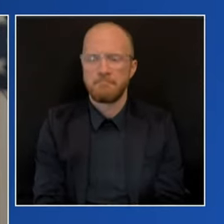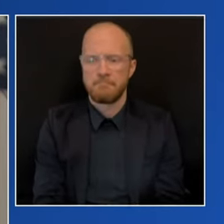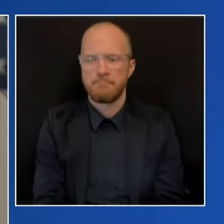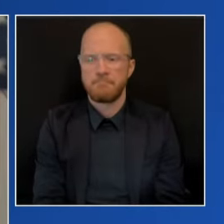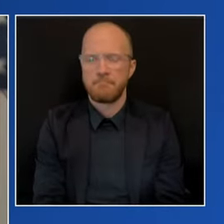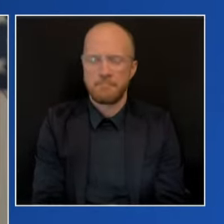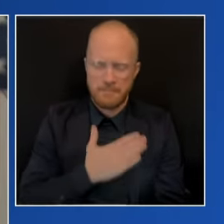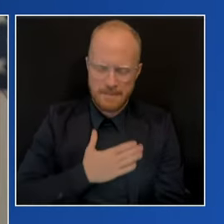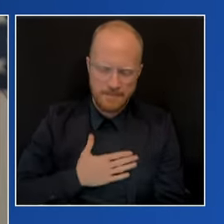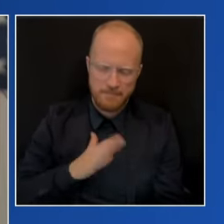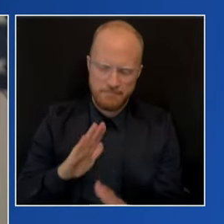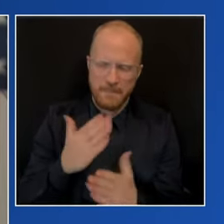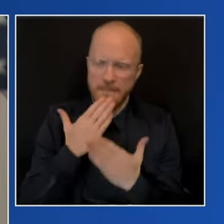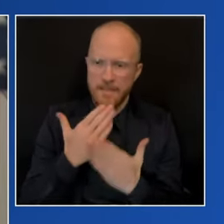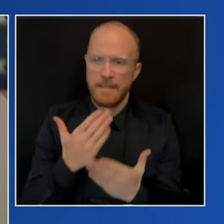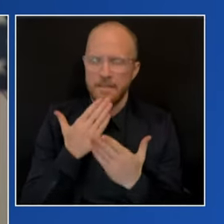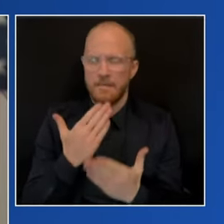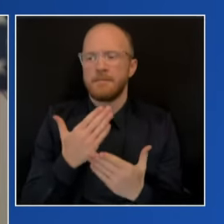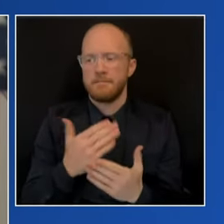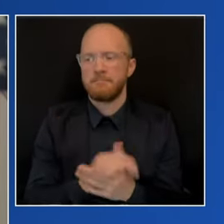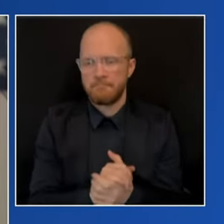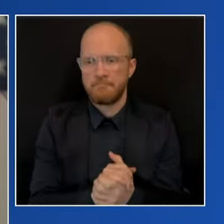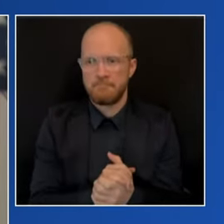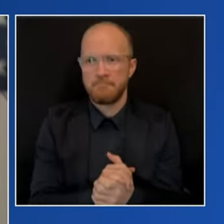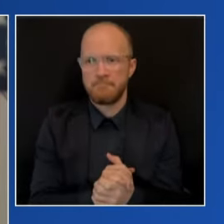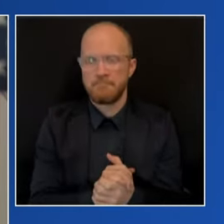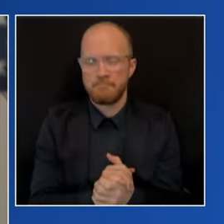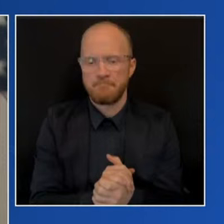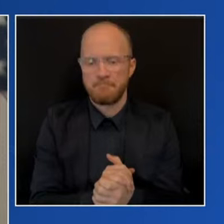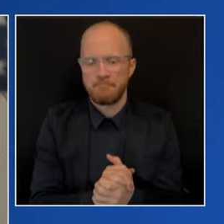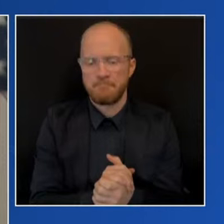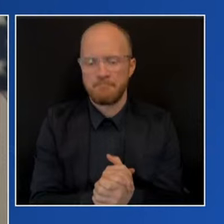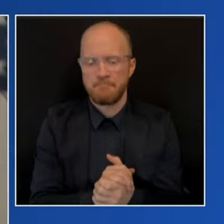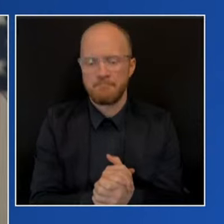Please, thank you very, very much.